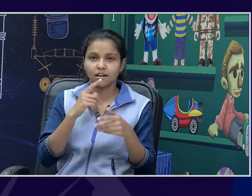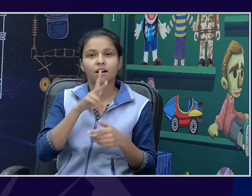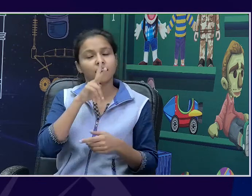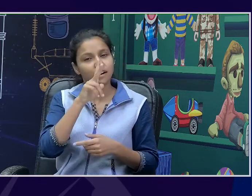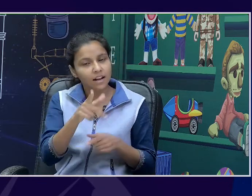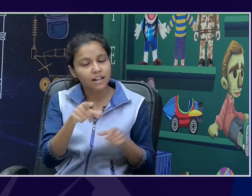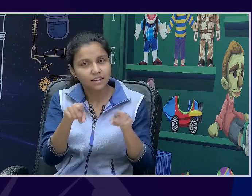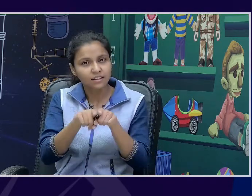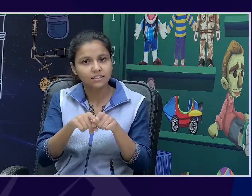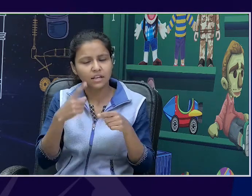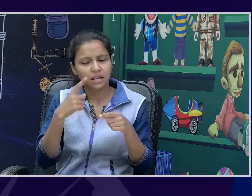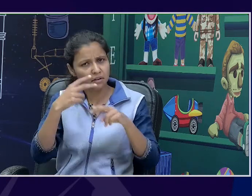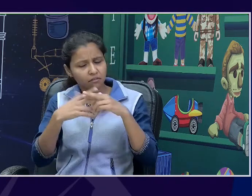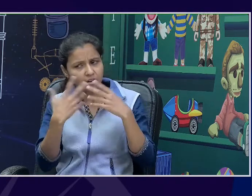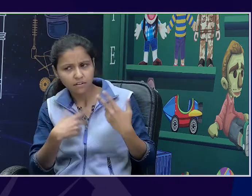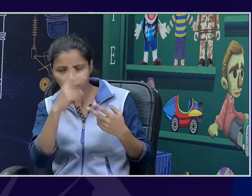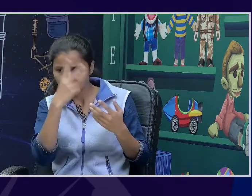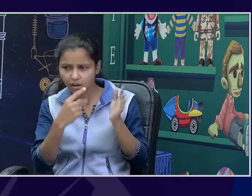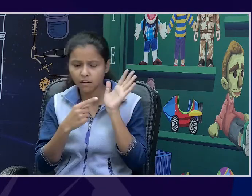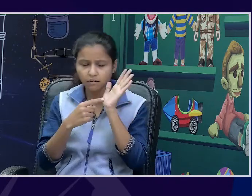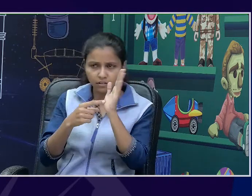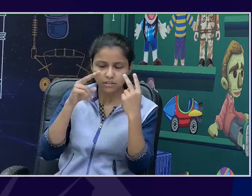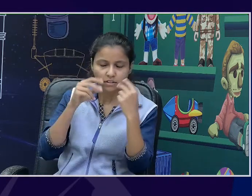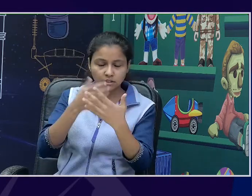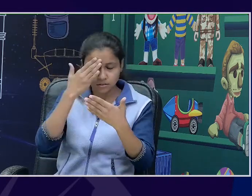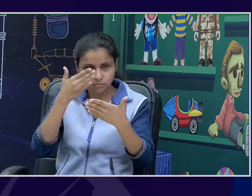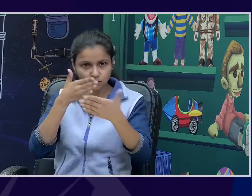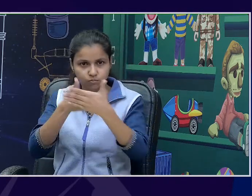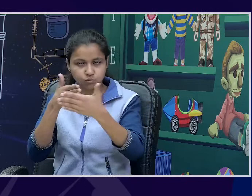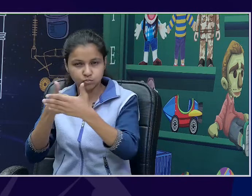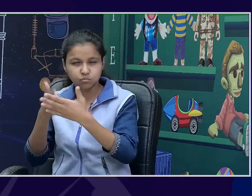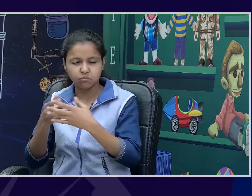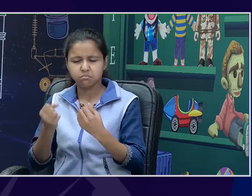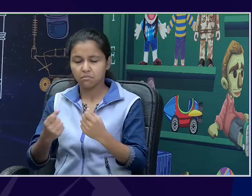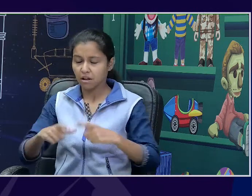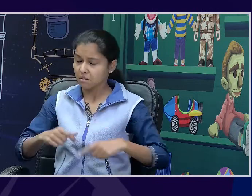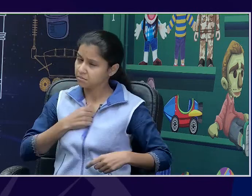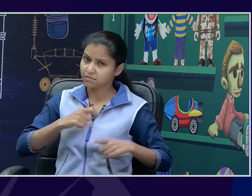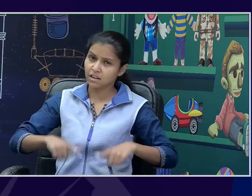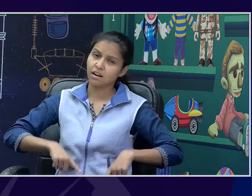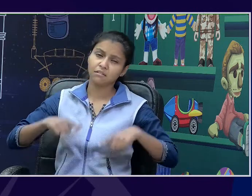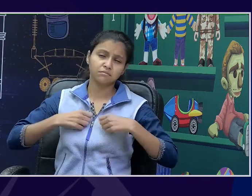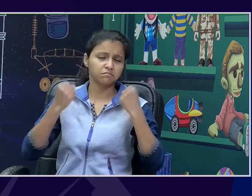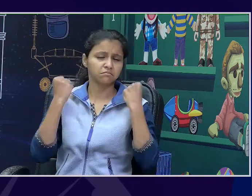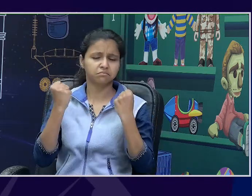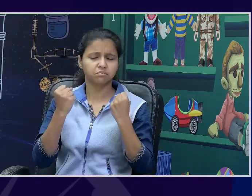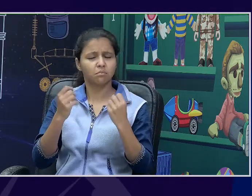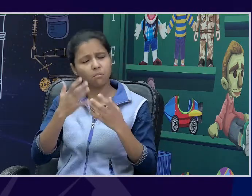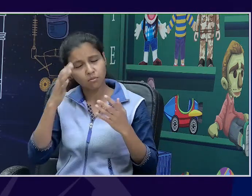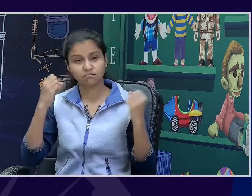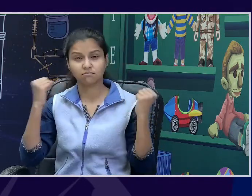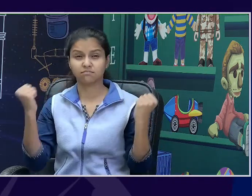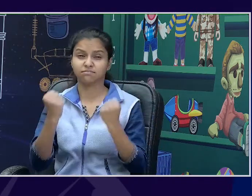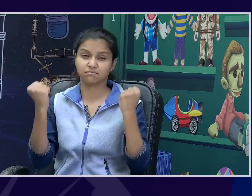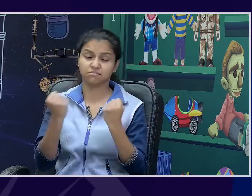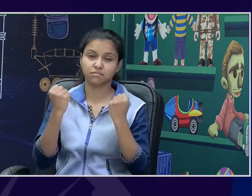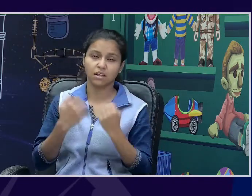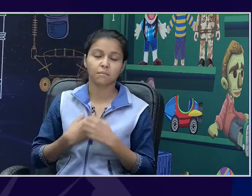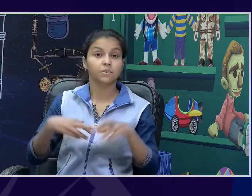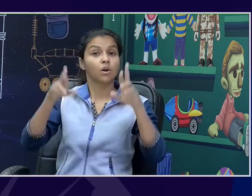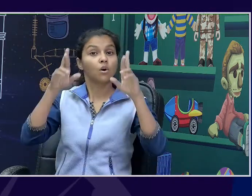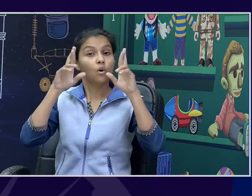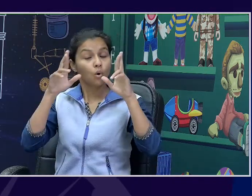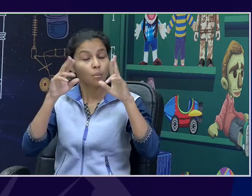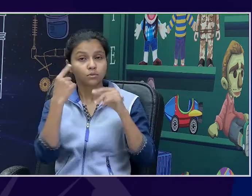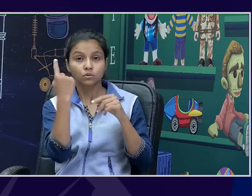us, that even if we are facing with a lot of difficulties in our life, we should never give up, because hope is